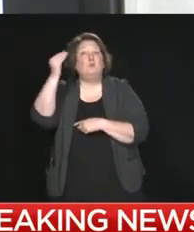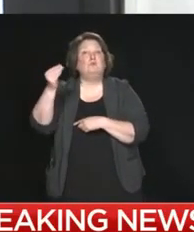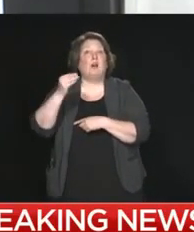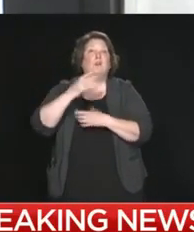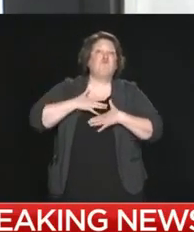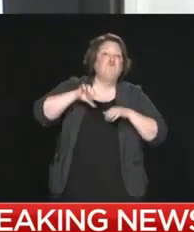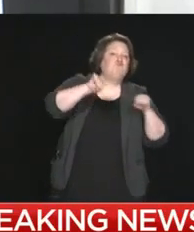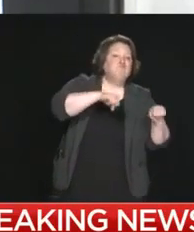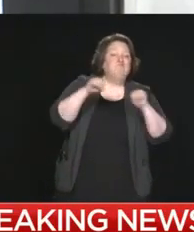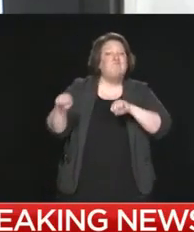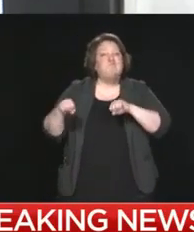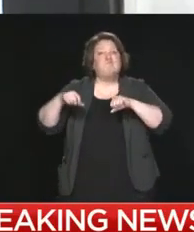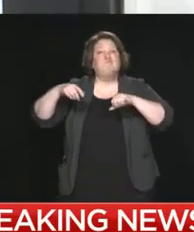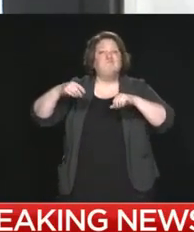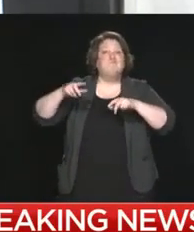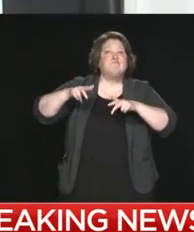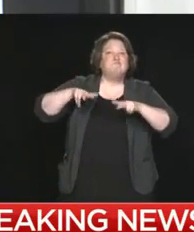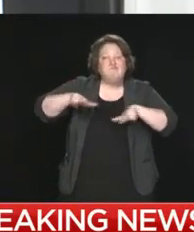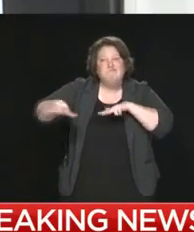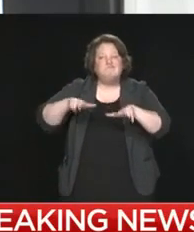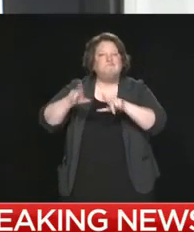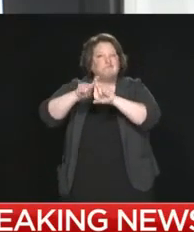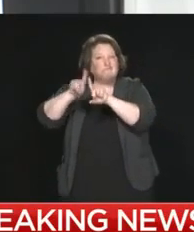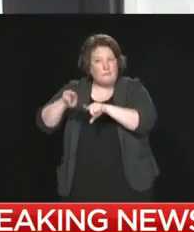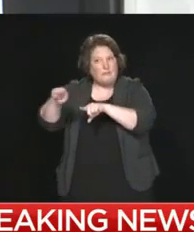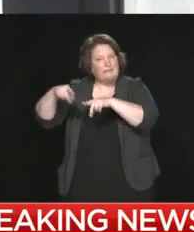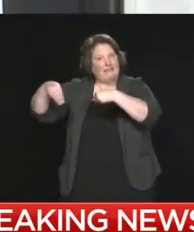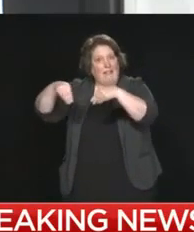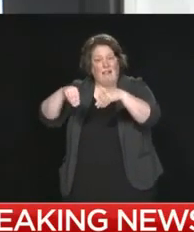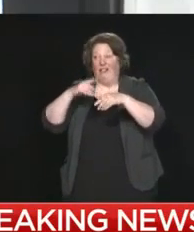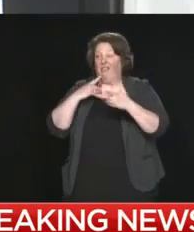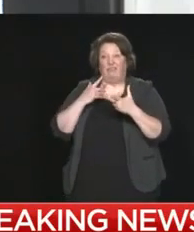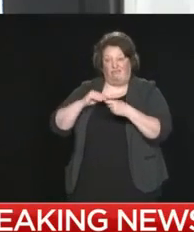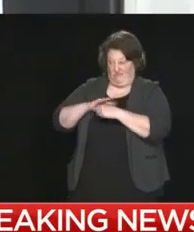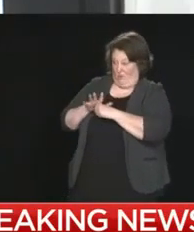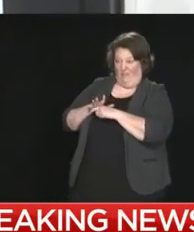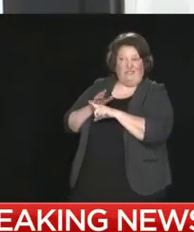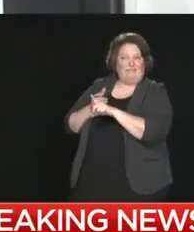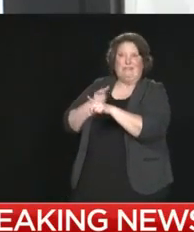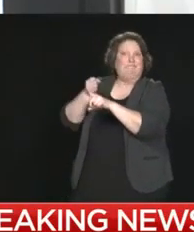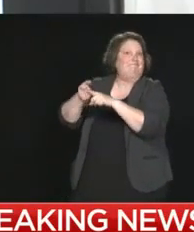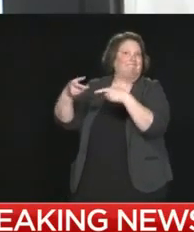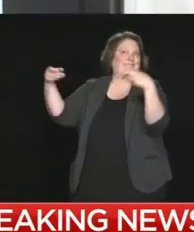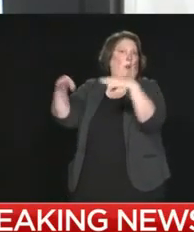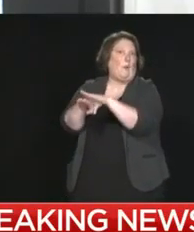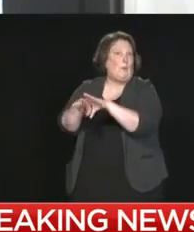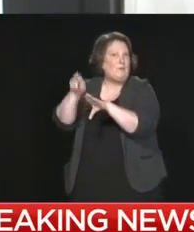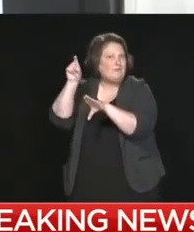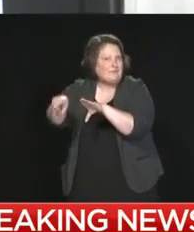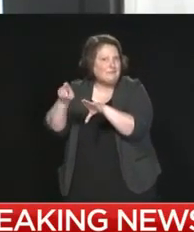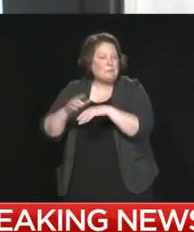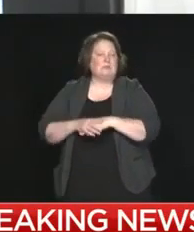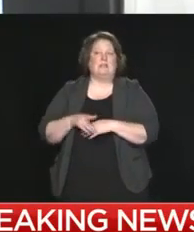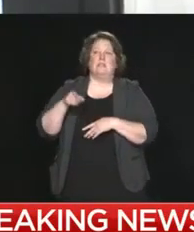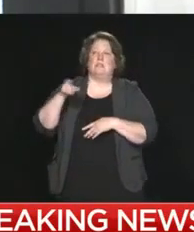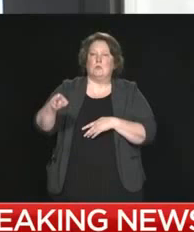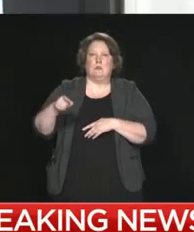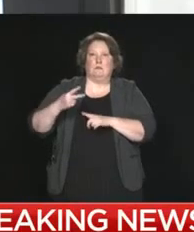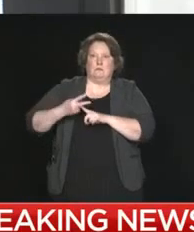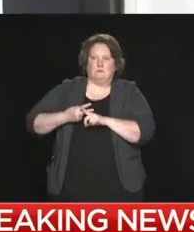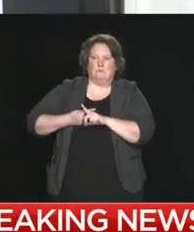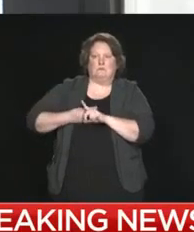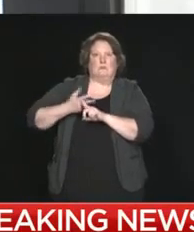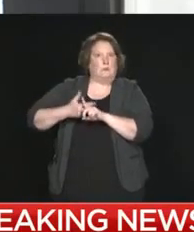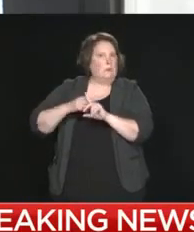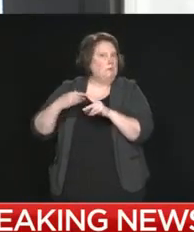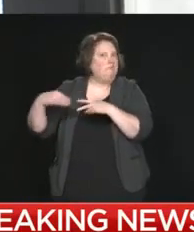for 36 years. When the pandemic hit, they had to close down their stores. After a number of challenging months,